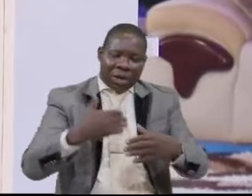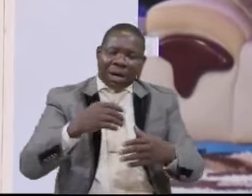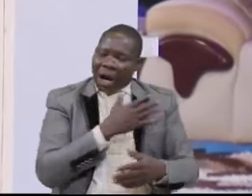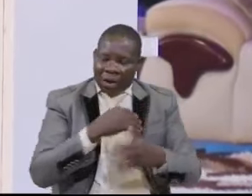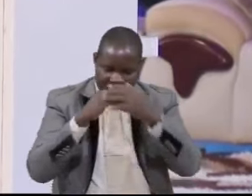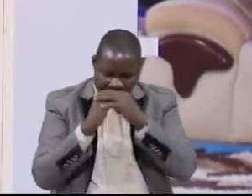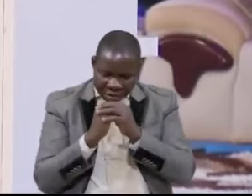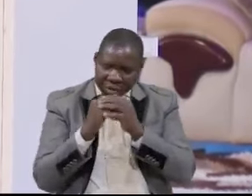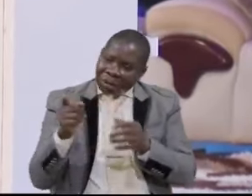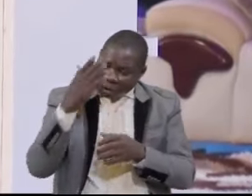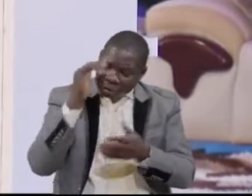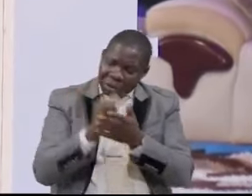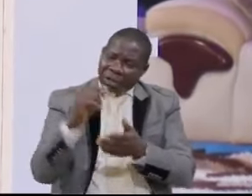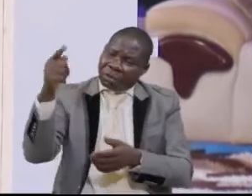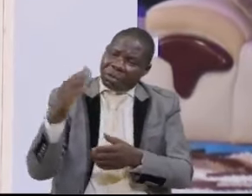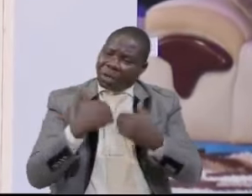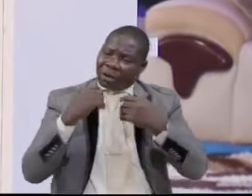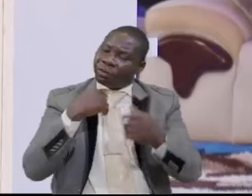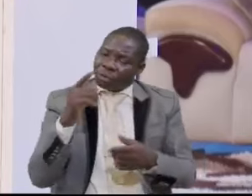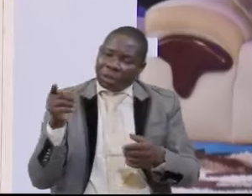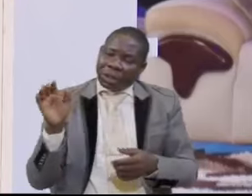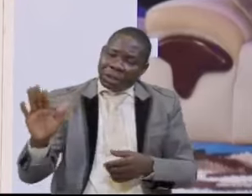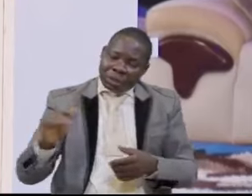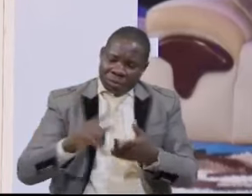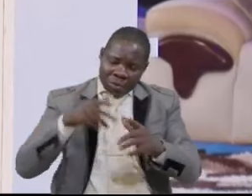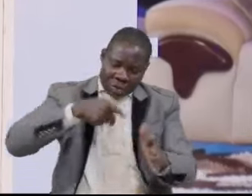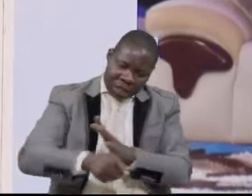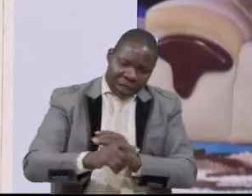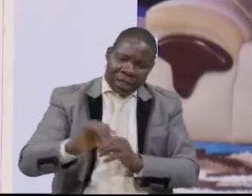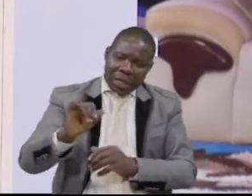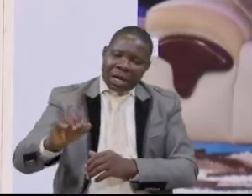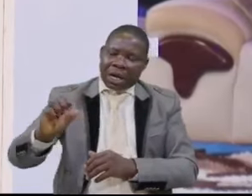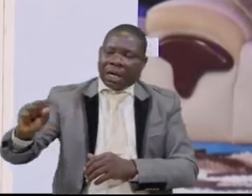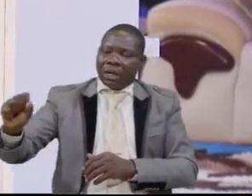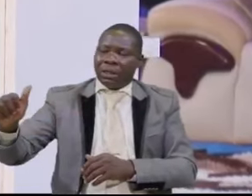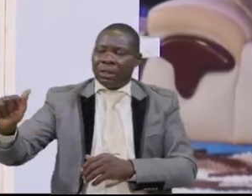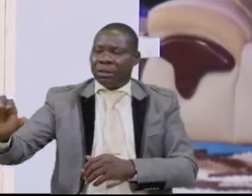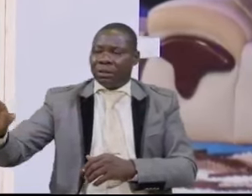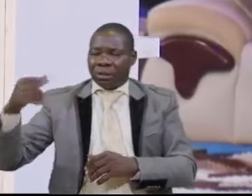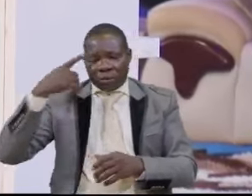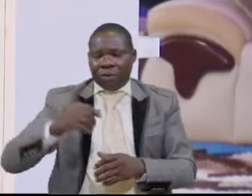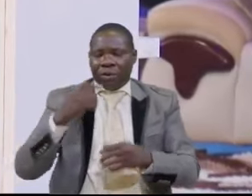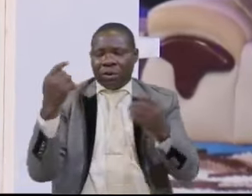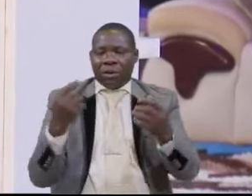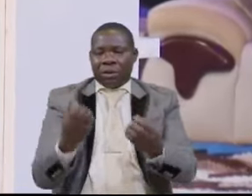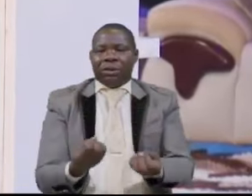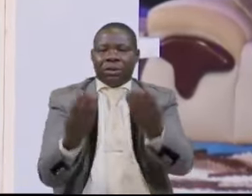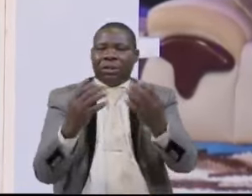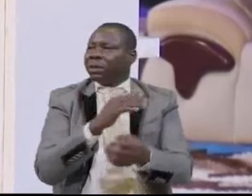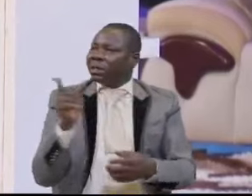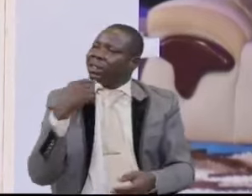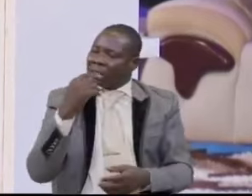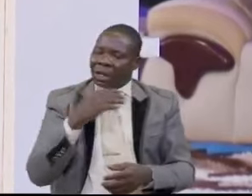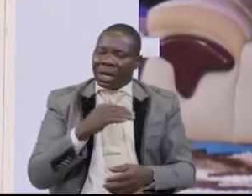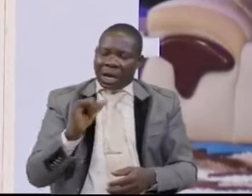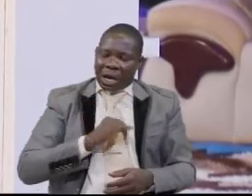him to kill Isaac for his sacrifice. But he said, I and this lad will go yonder and worship,